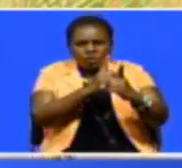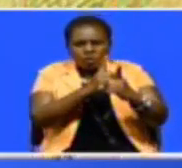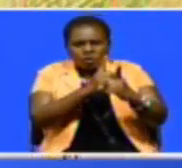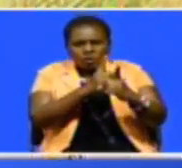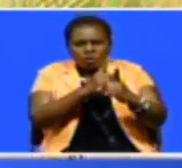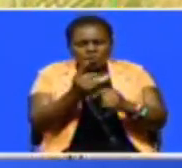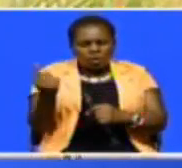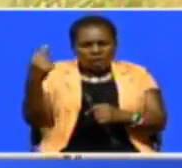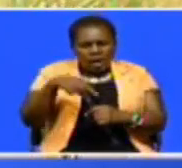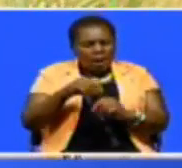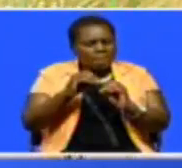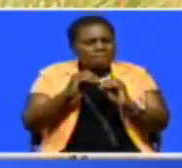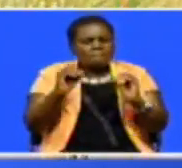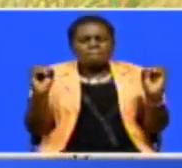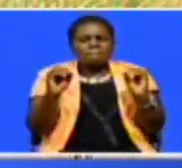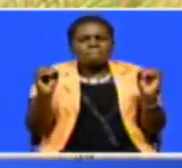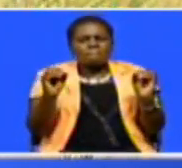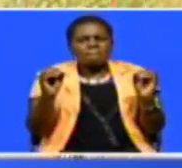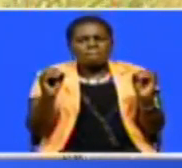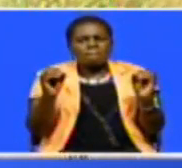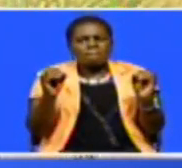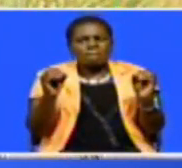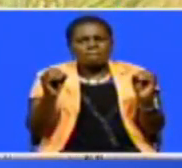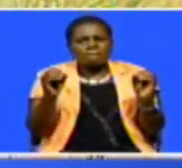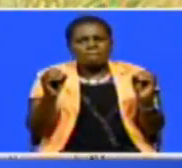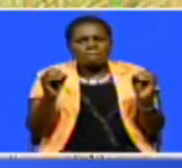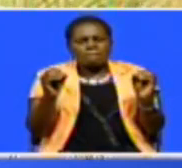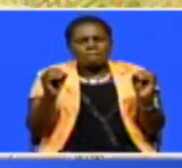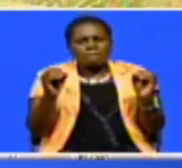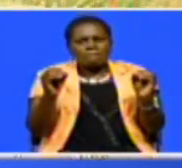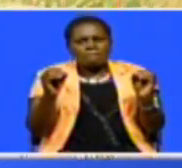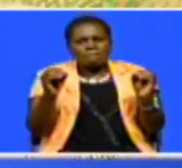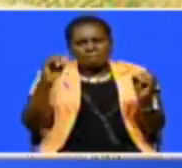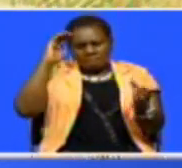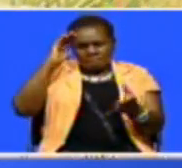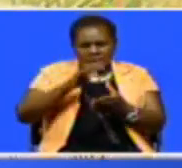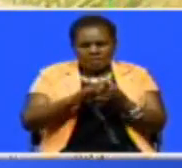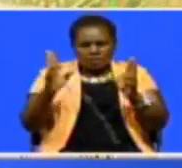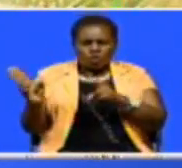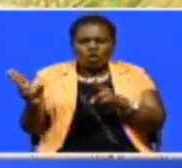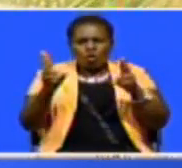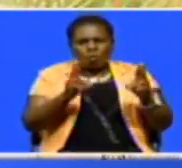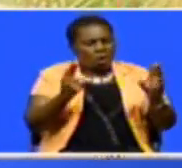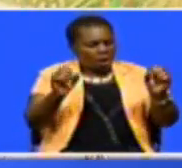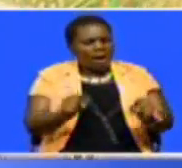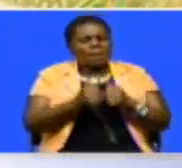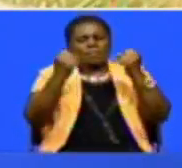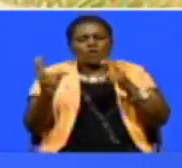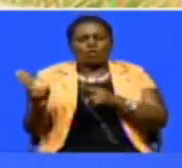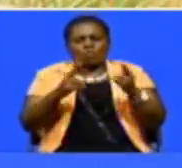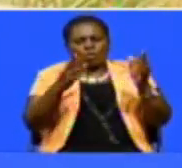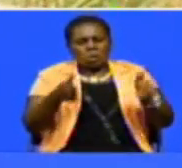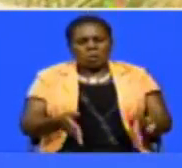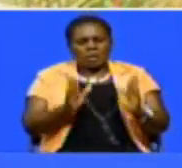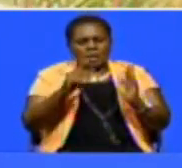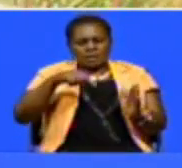external interventions in terms of their birth rate, because we believe that nature should take its course.